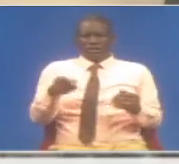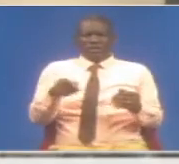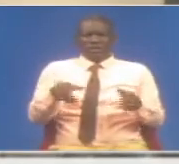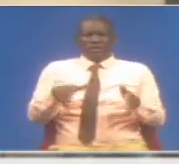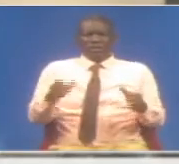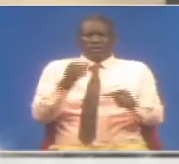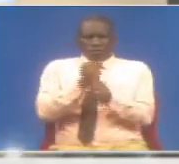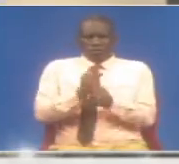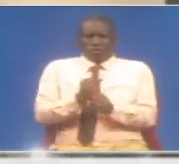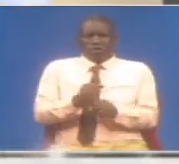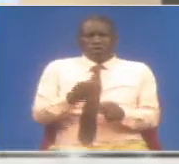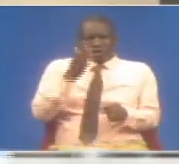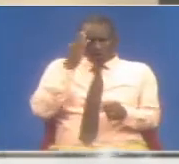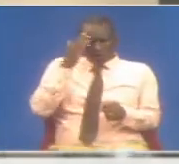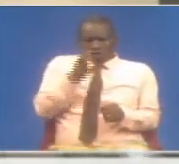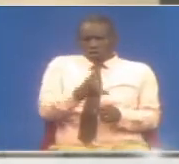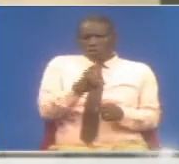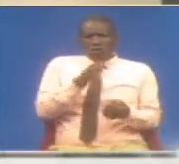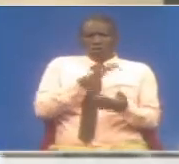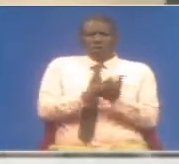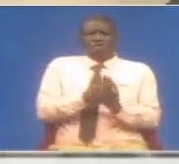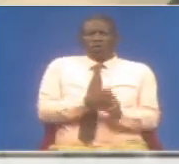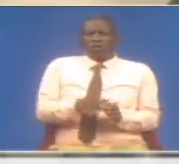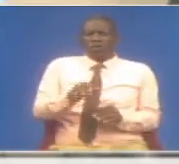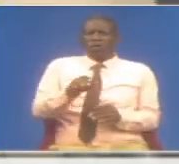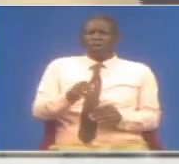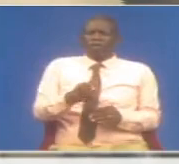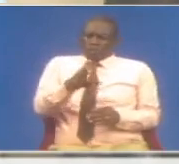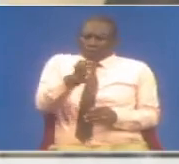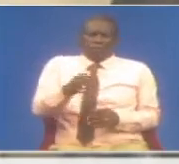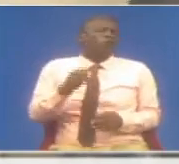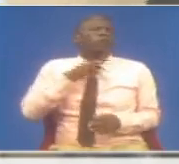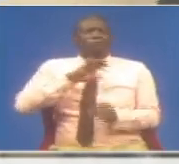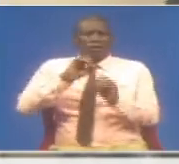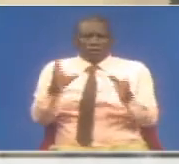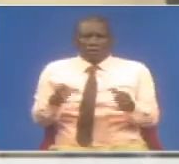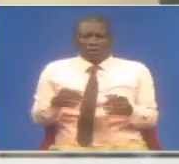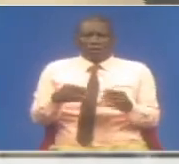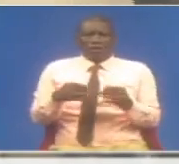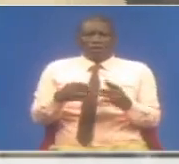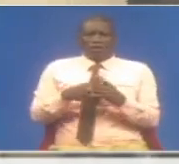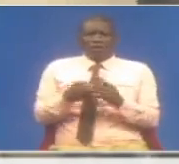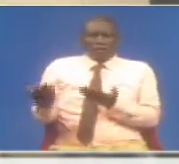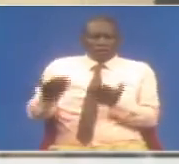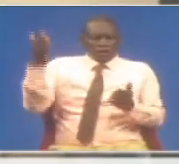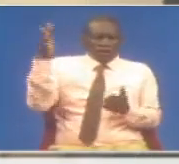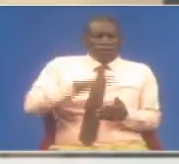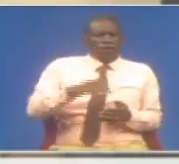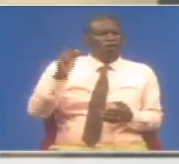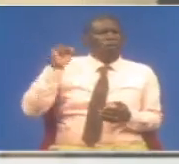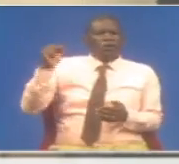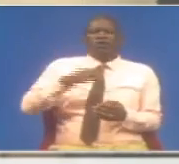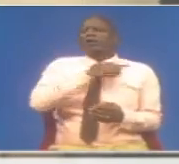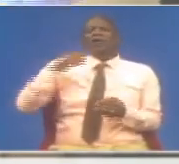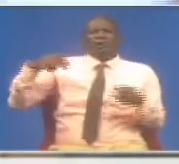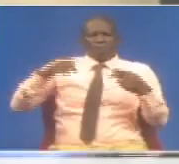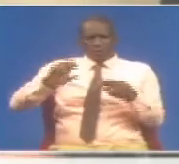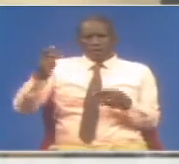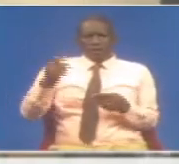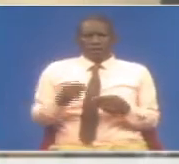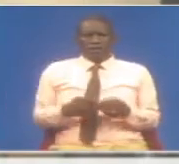unaweza kupiga bila bunduki kusikika. Waanze kurudisha political assassination in Kenya. Wangapi wanasema